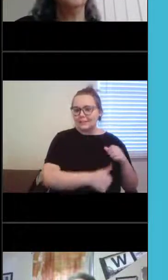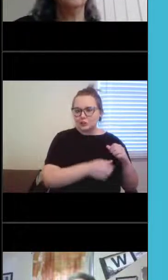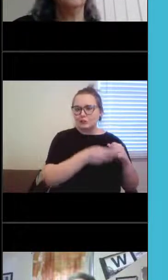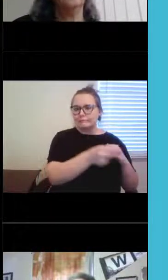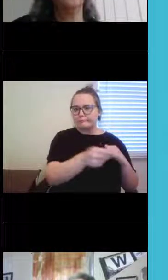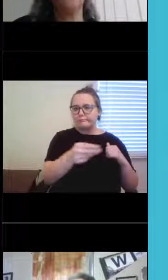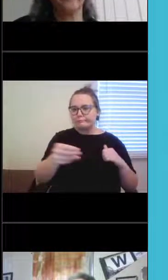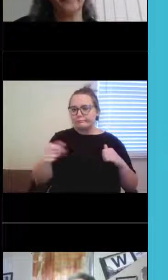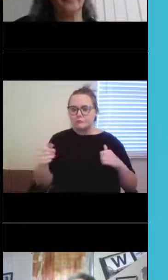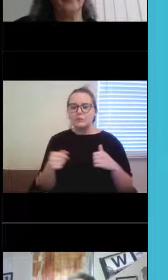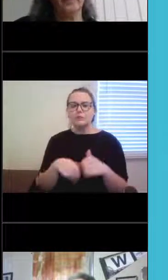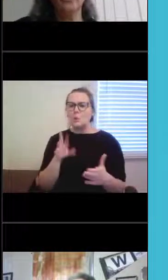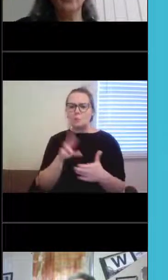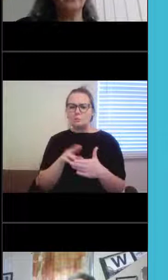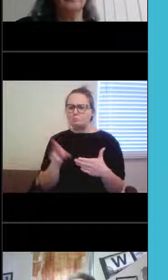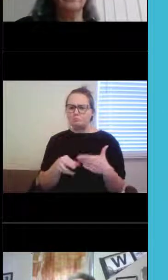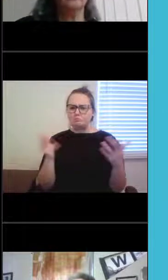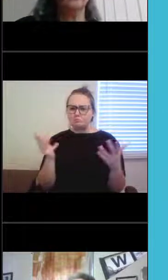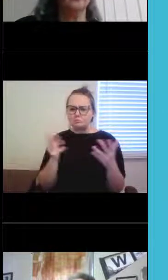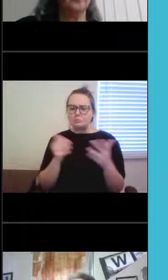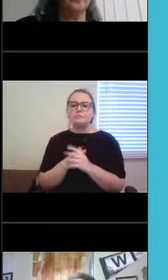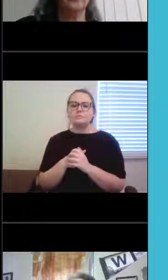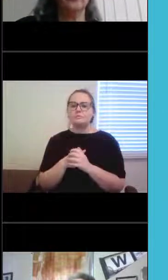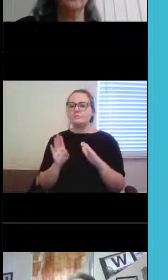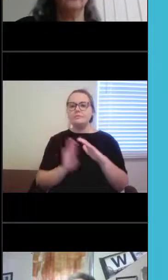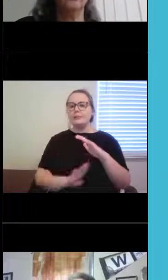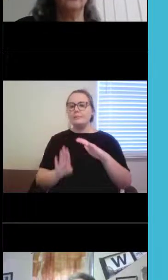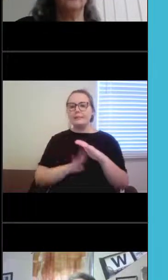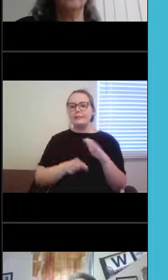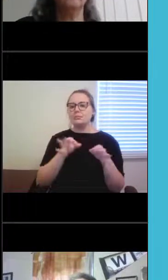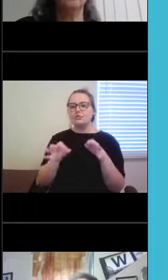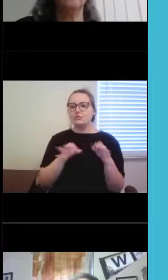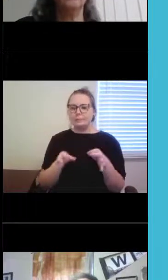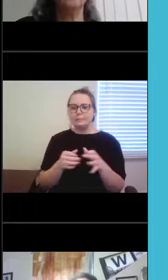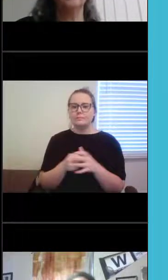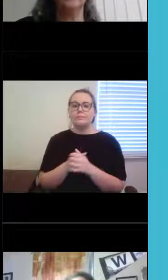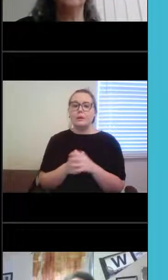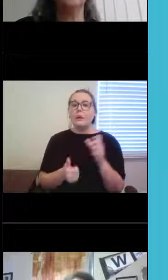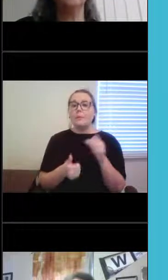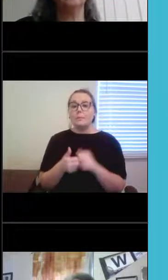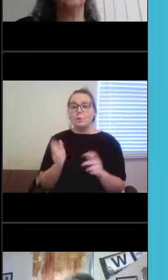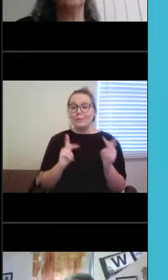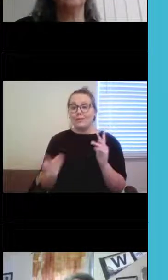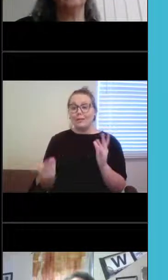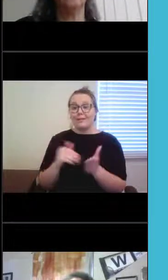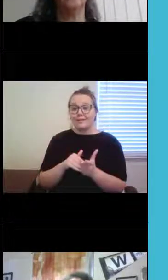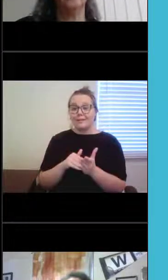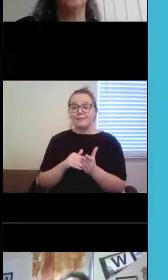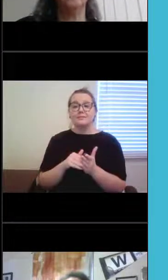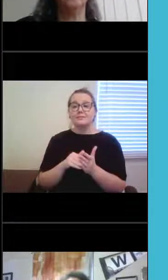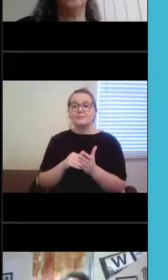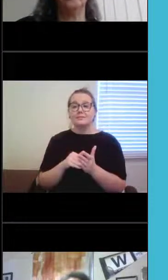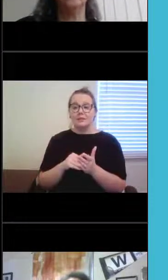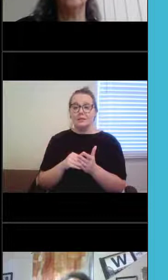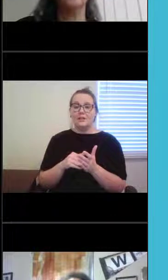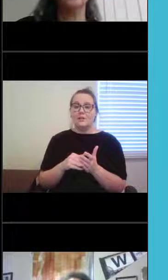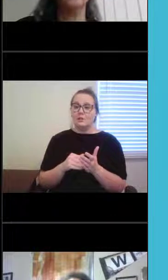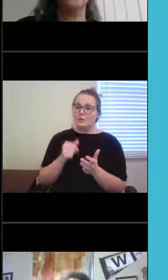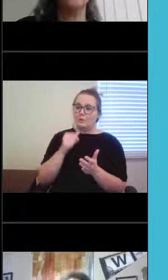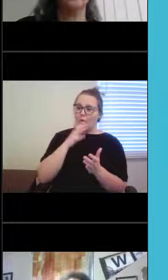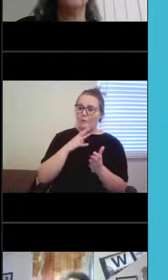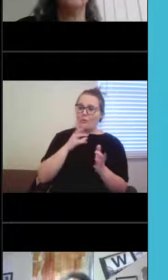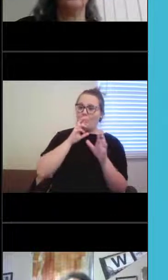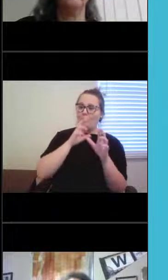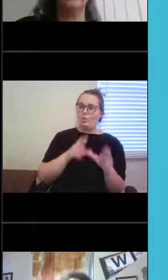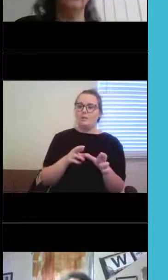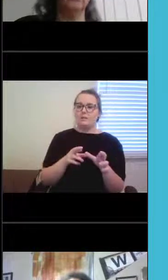we find? So just some basic descriptors here, you know, that most people, again, were women reported an experience